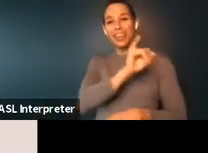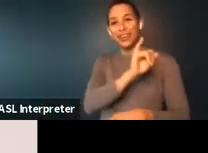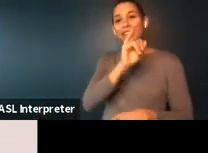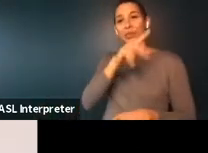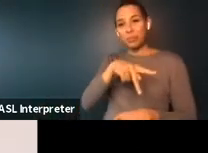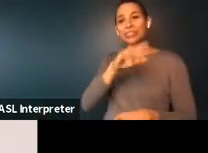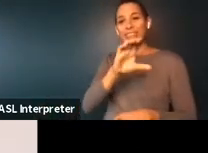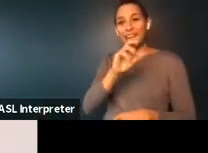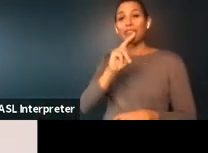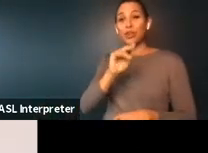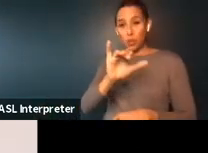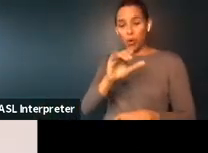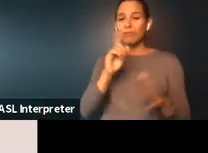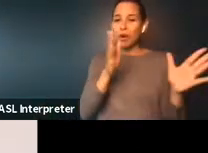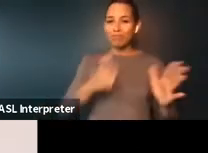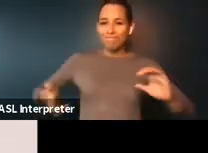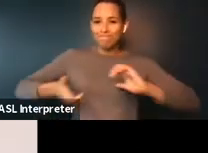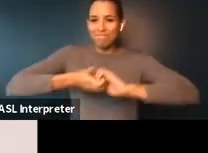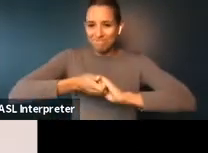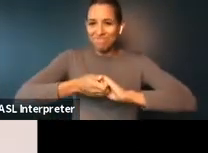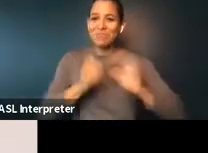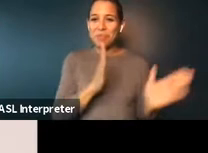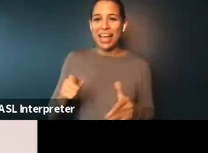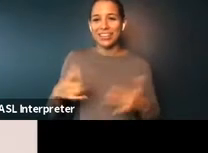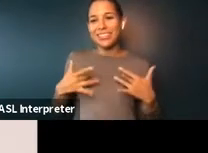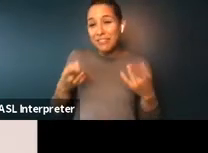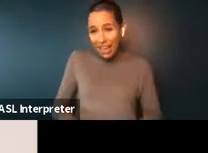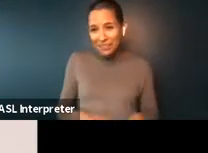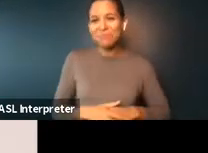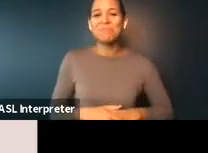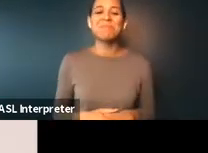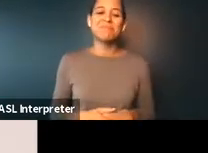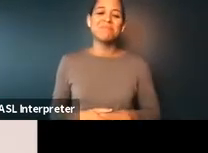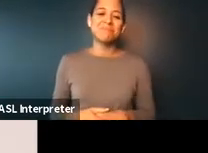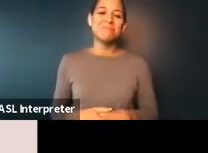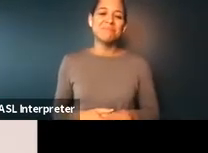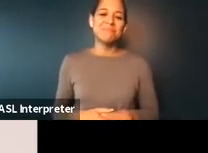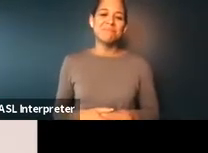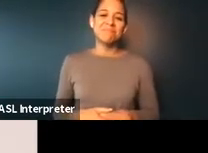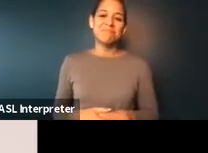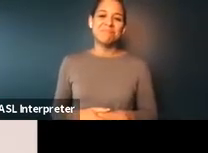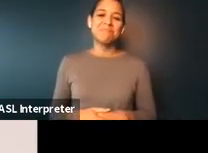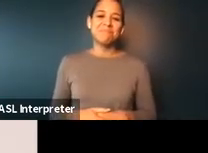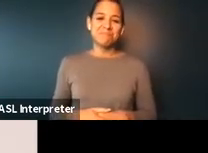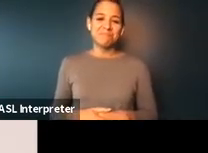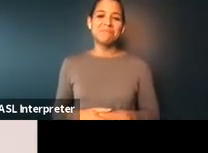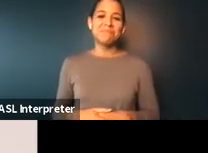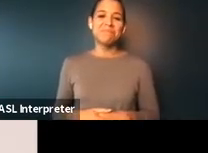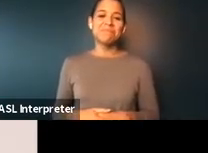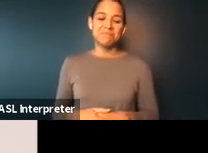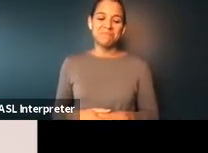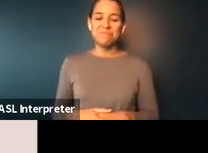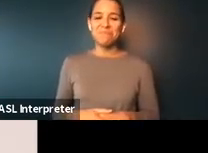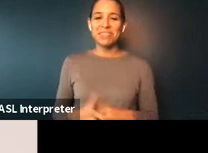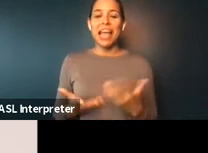putting this event together. So I think that in, I think